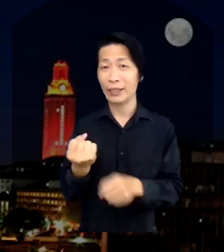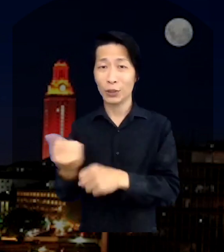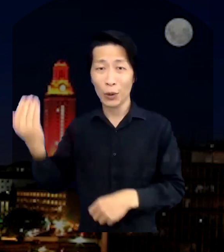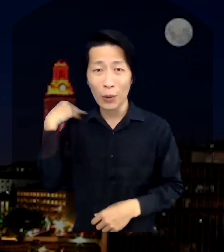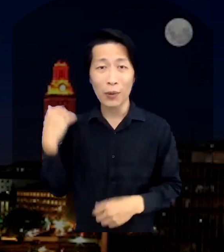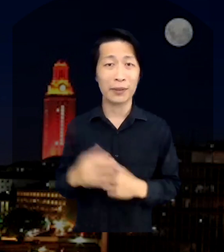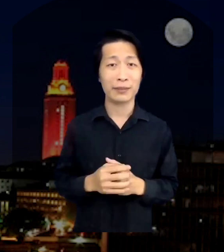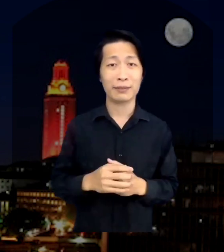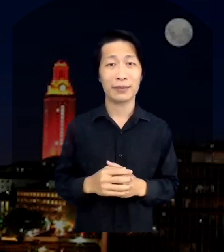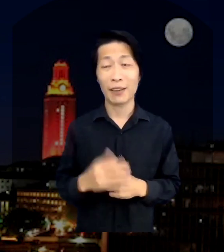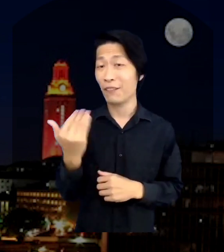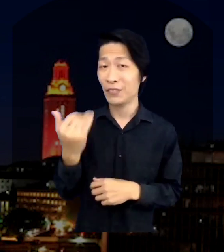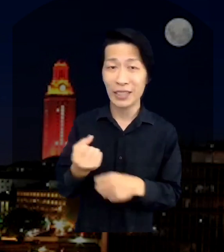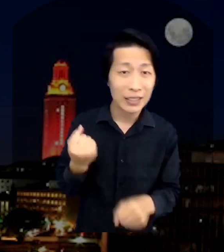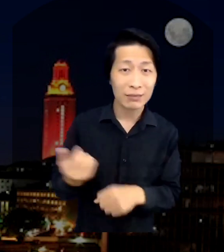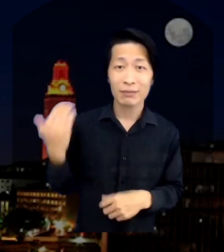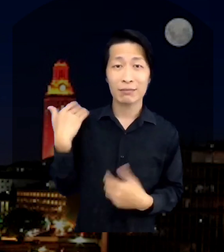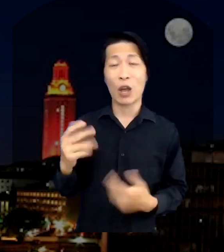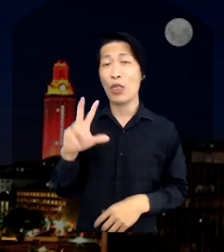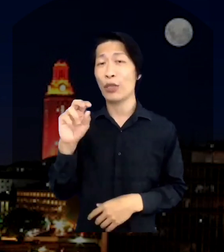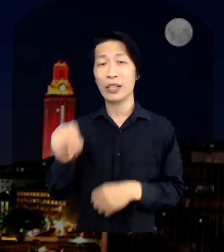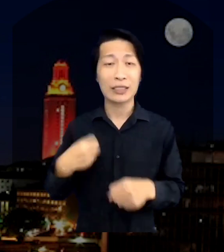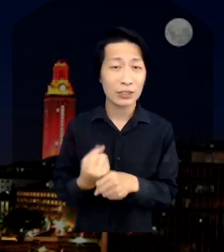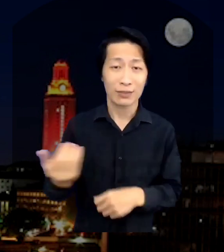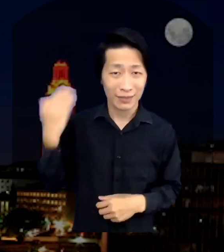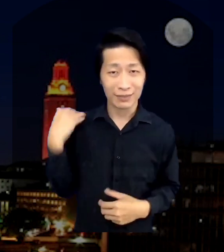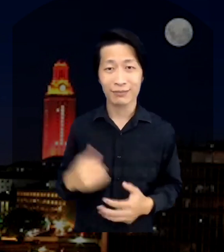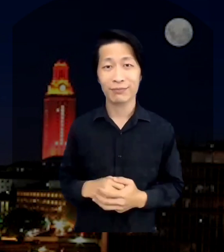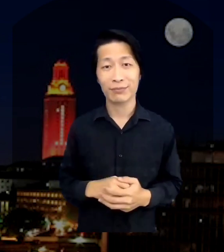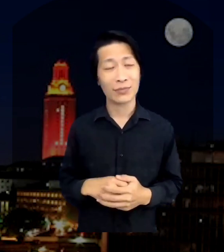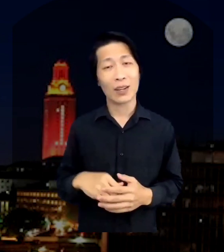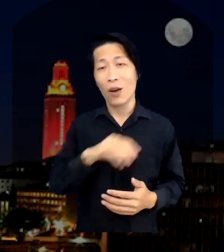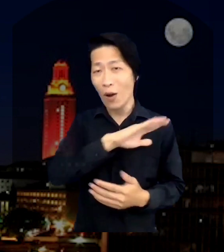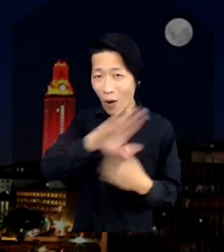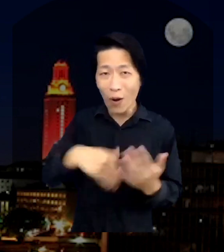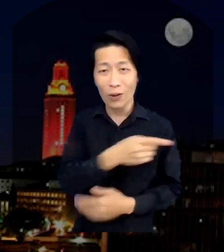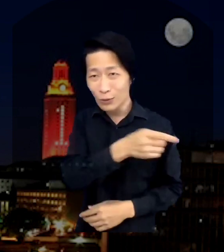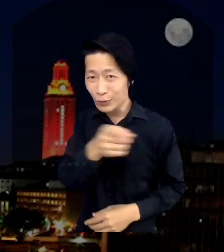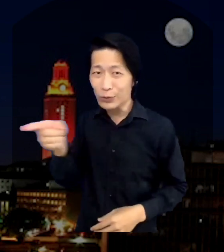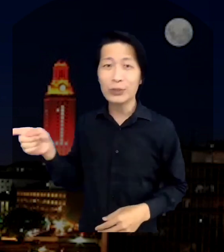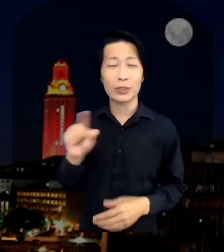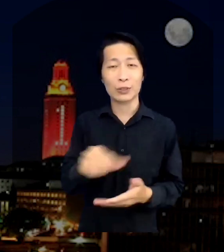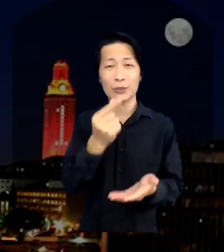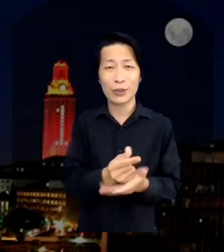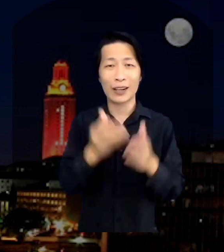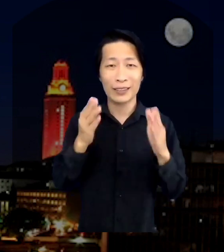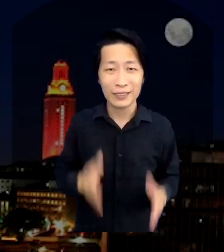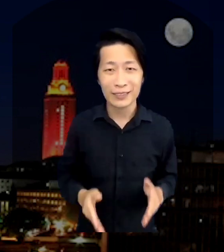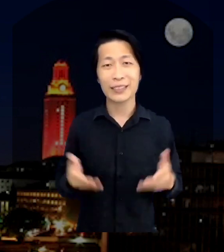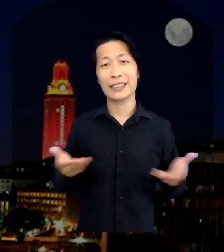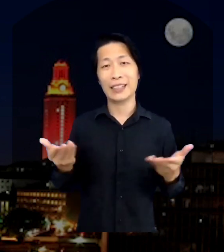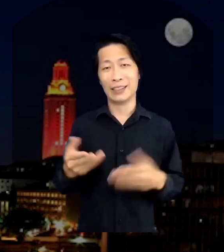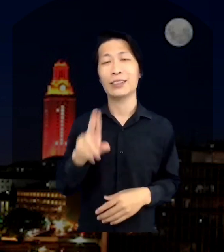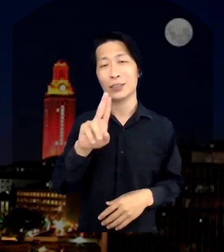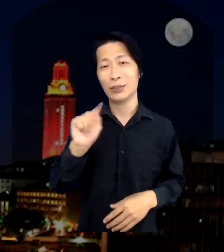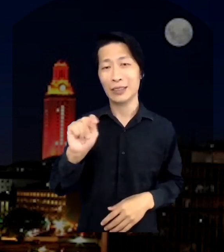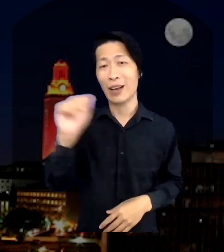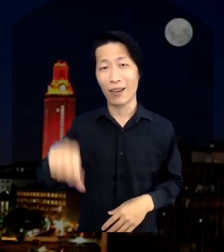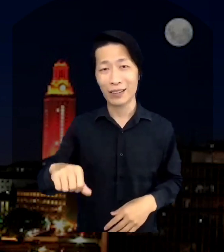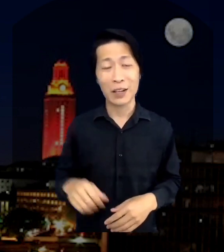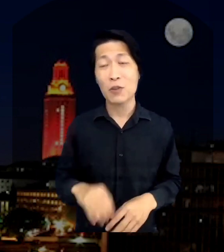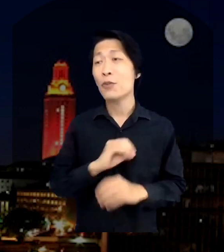empathy and sympathy, go watch it. After all this is done, obviously. I don't know what it will take, but I want to believe it's possible to live in a world where